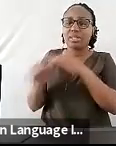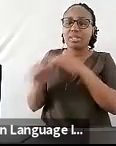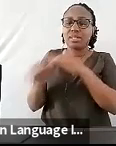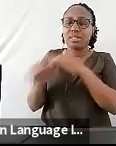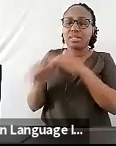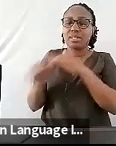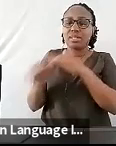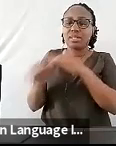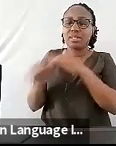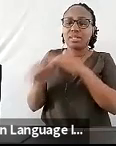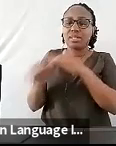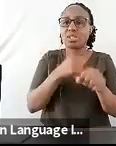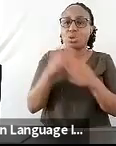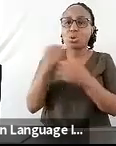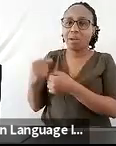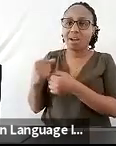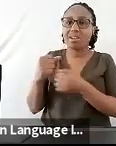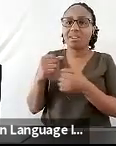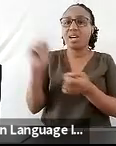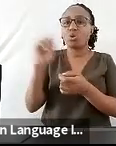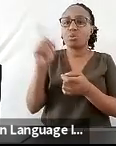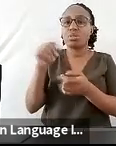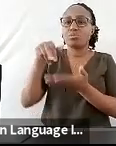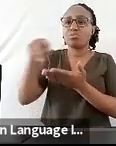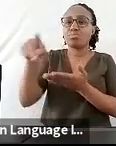through Karura Forest in the afternoon. Nairobi is also, you know,